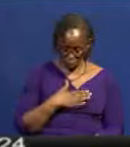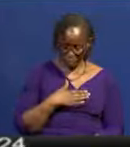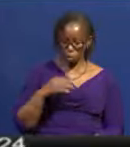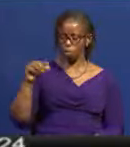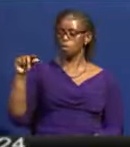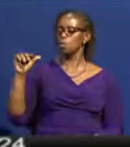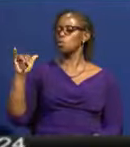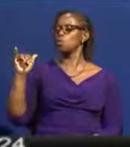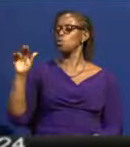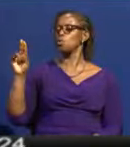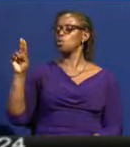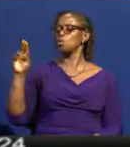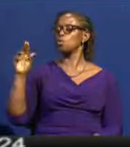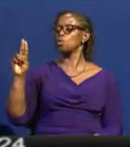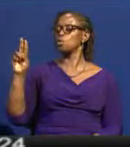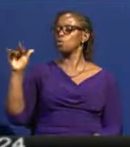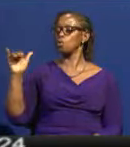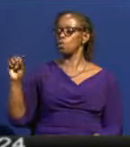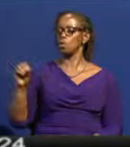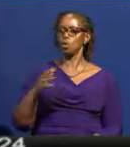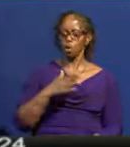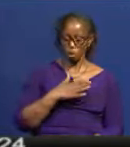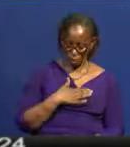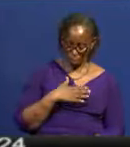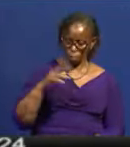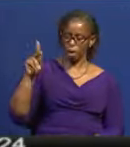Guyo. Honorable Paul Katana.